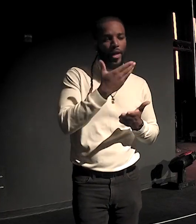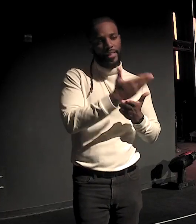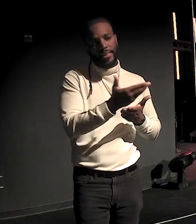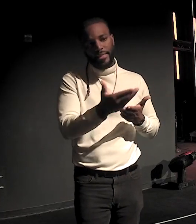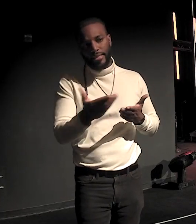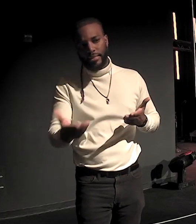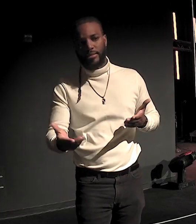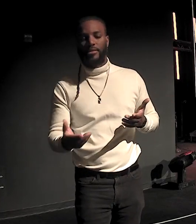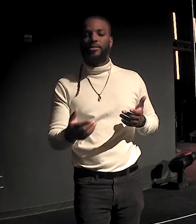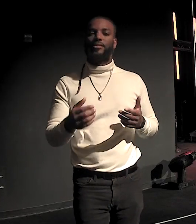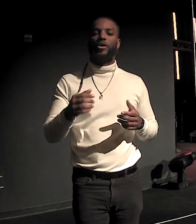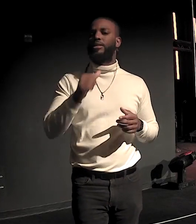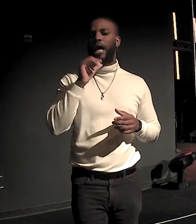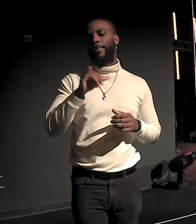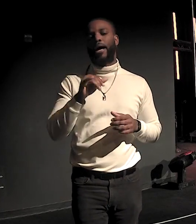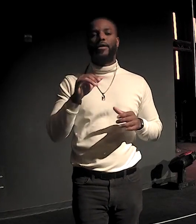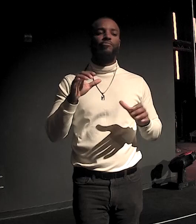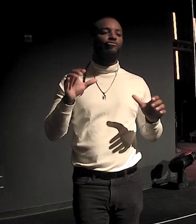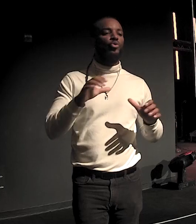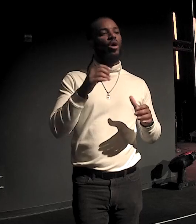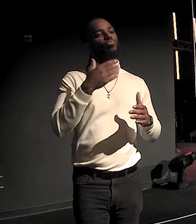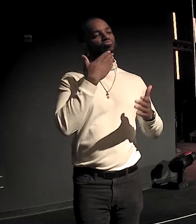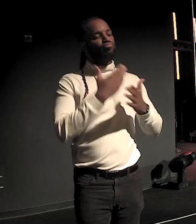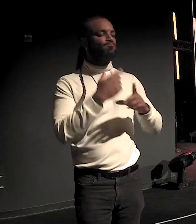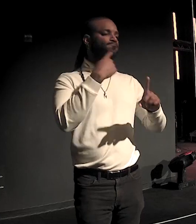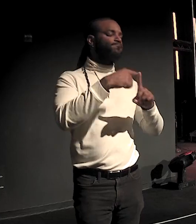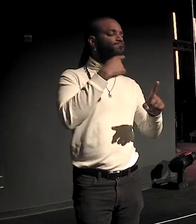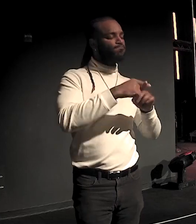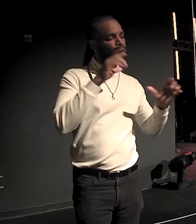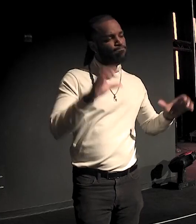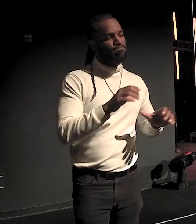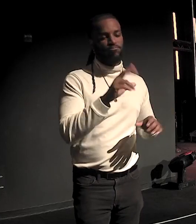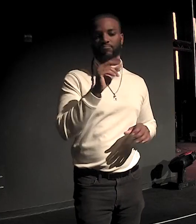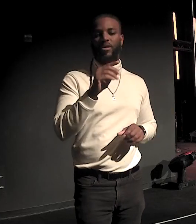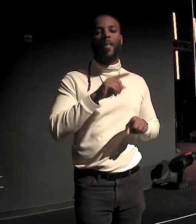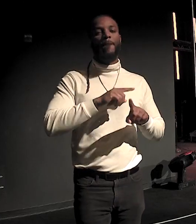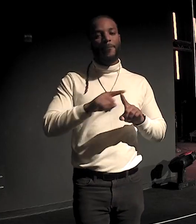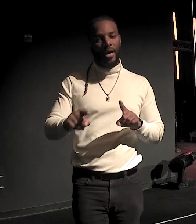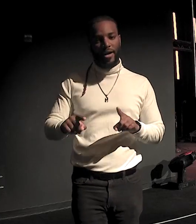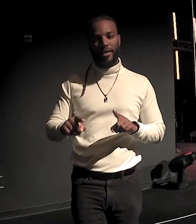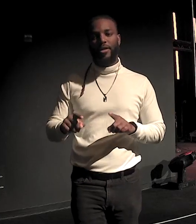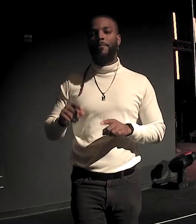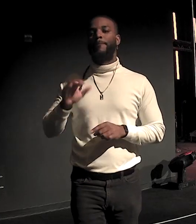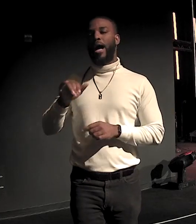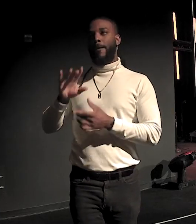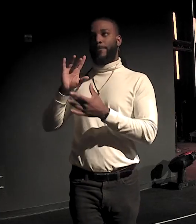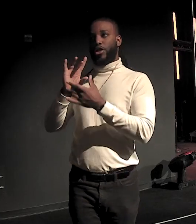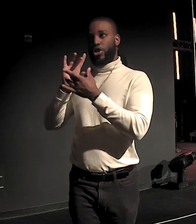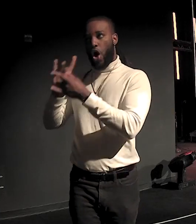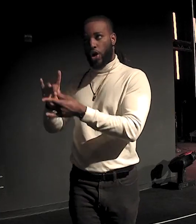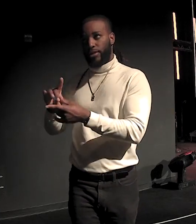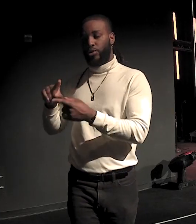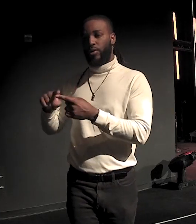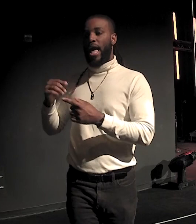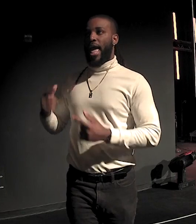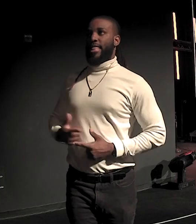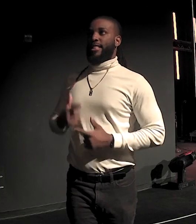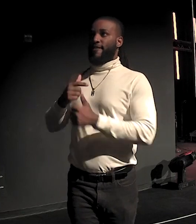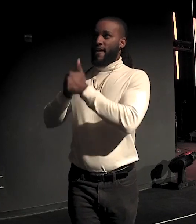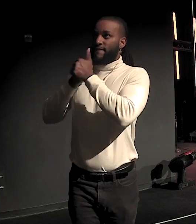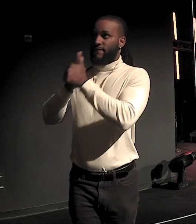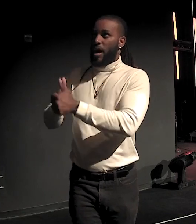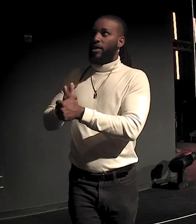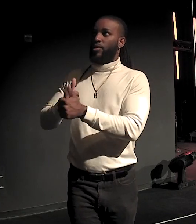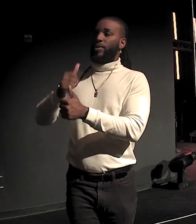what that means is not by doing a bunch of good deeds, but by belonging to and living by the priorities of